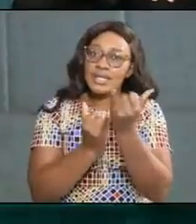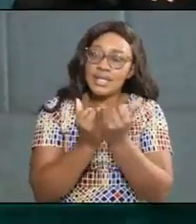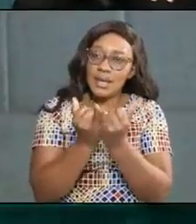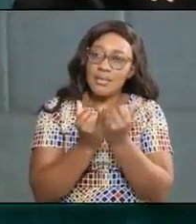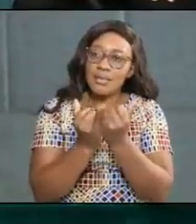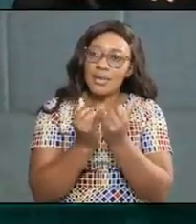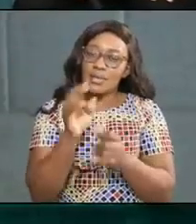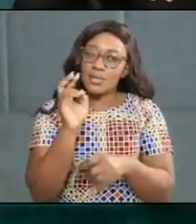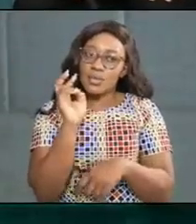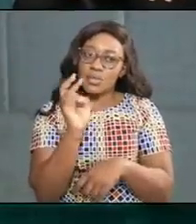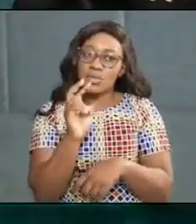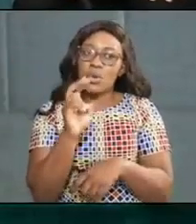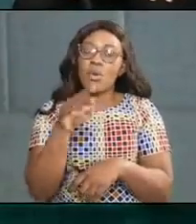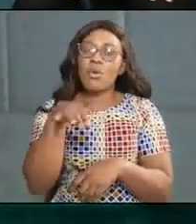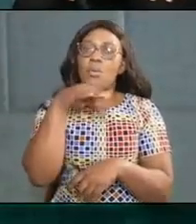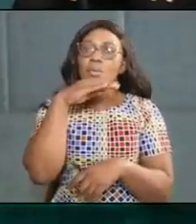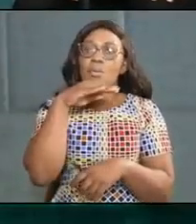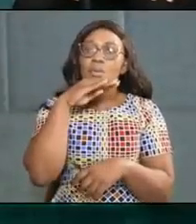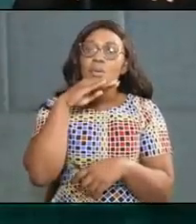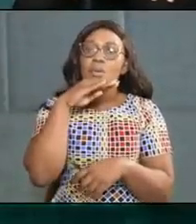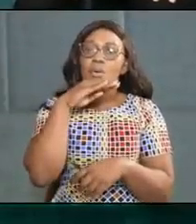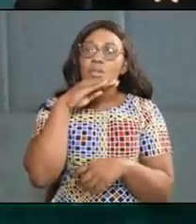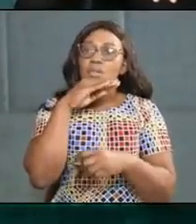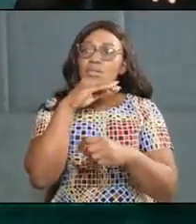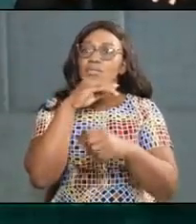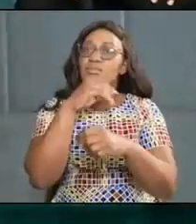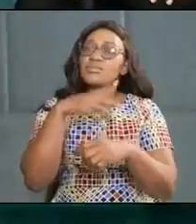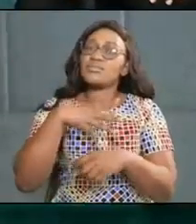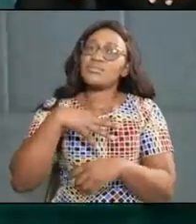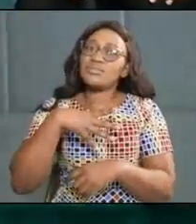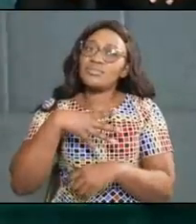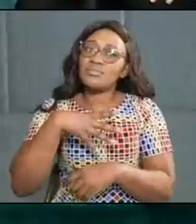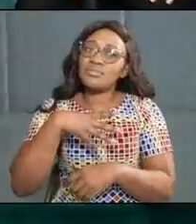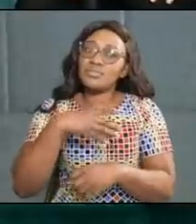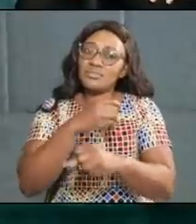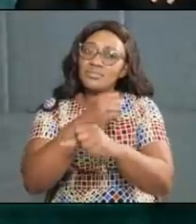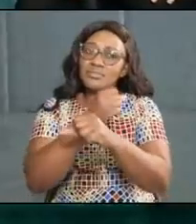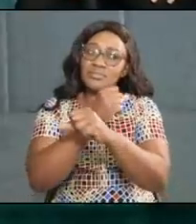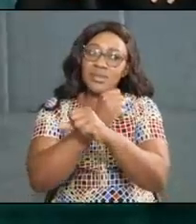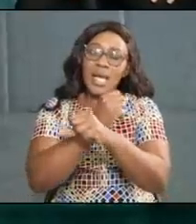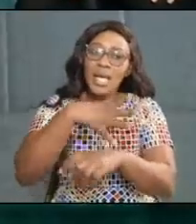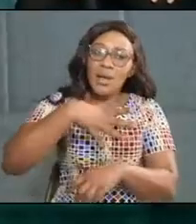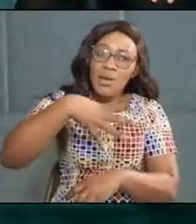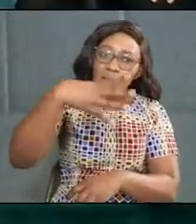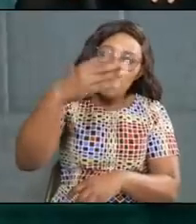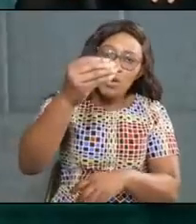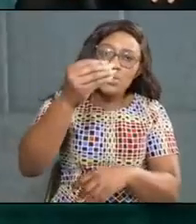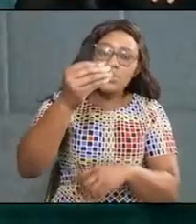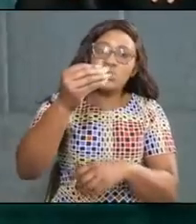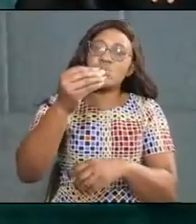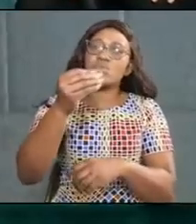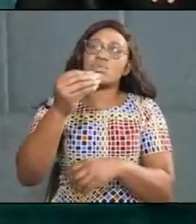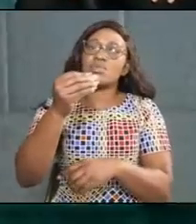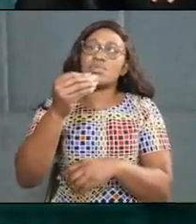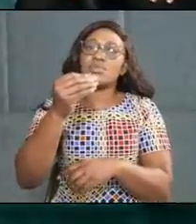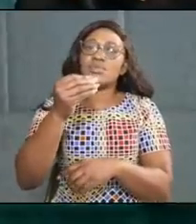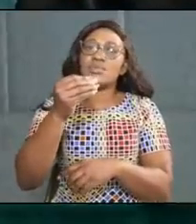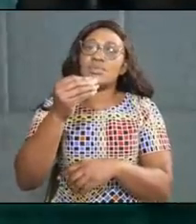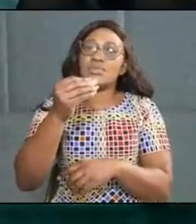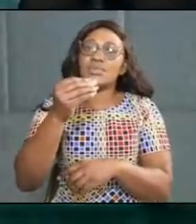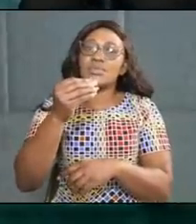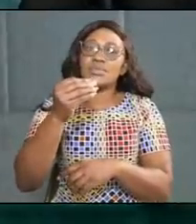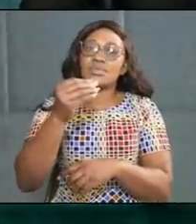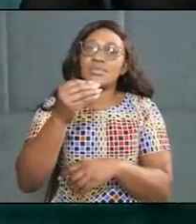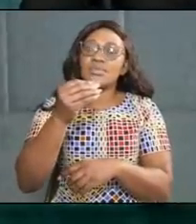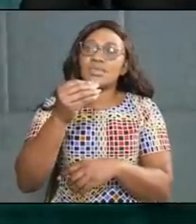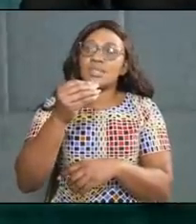we saw Paul defend himself before the Sanhedrin and got so angry because they wanted to kill